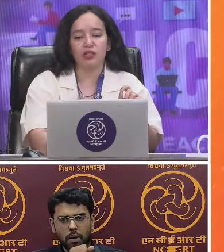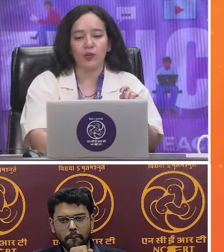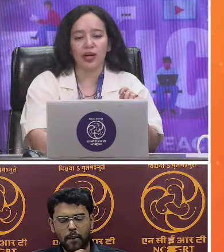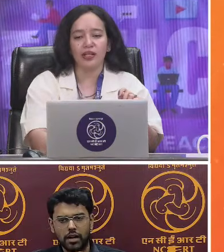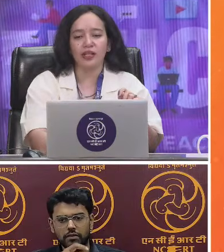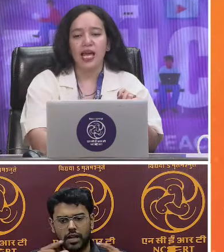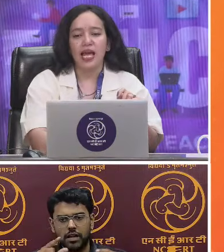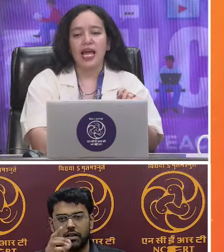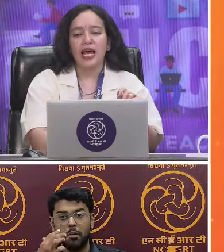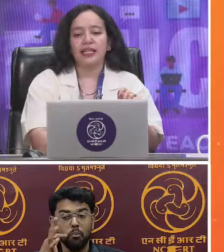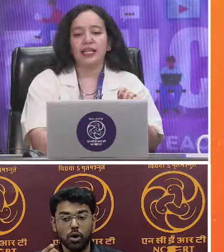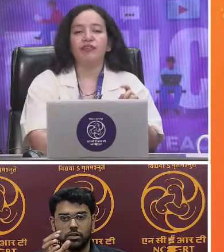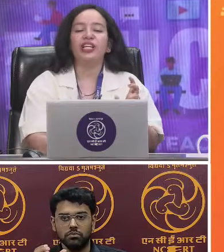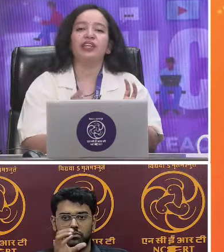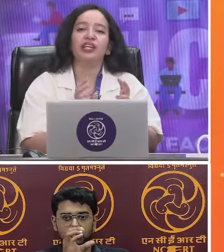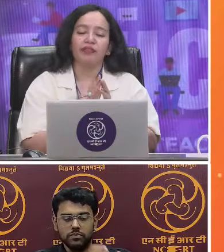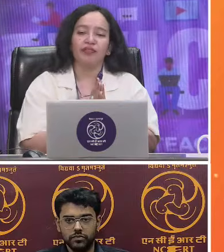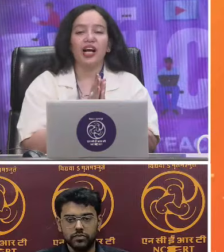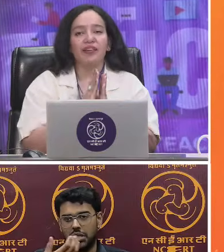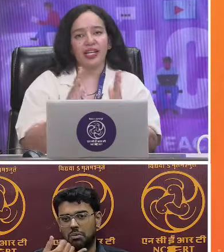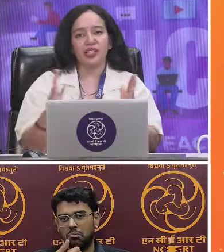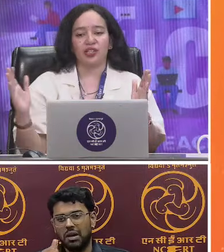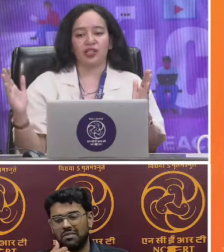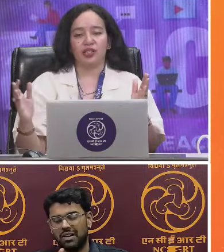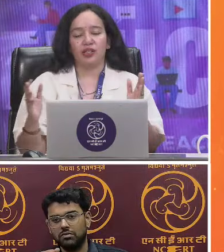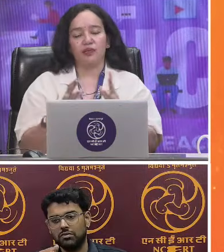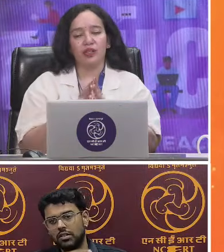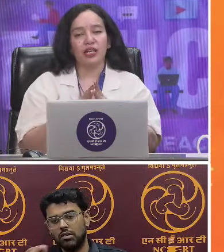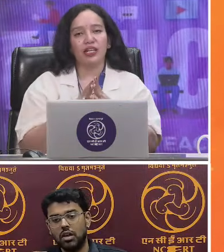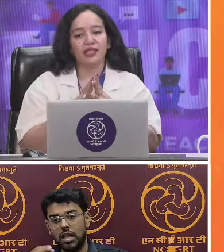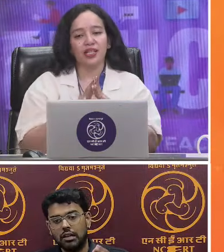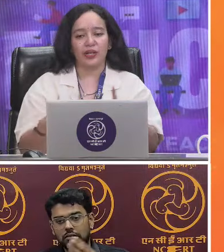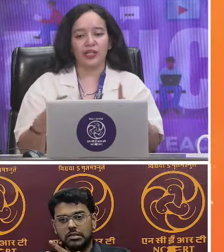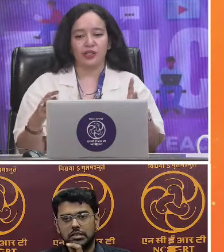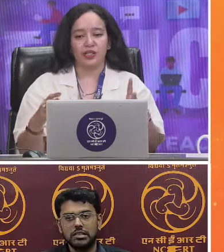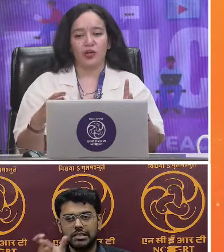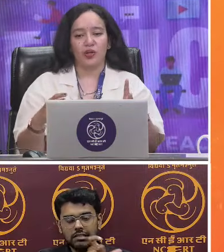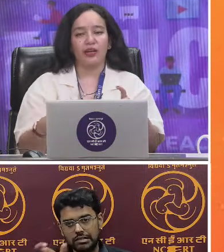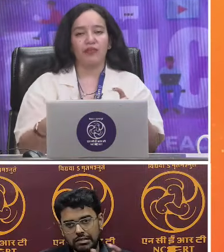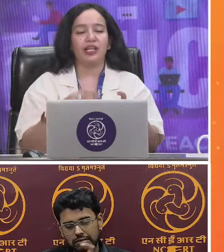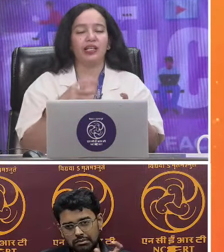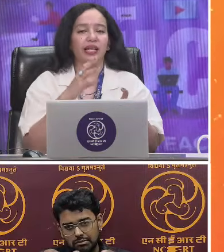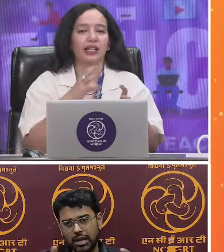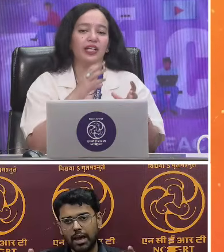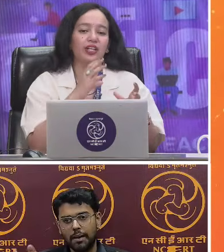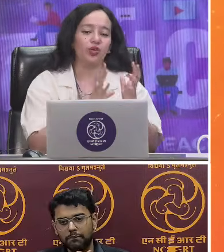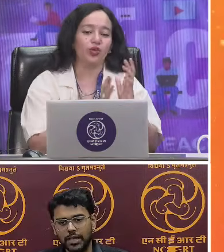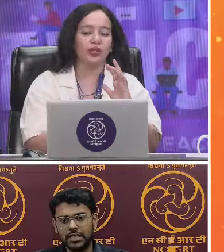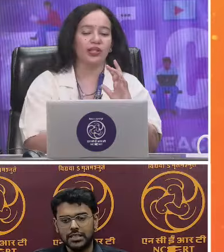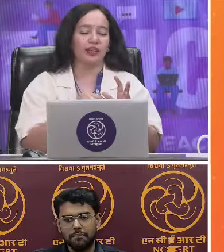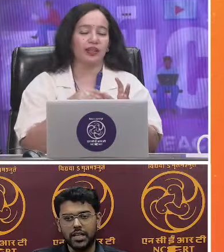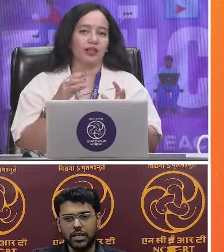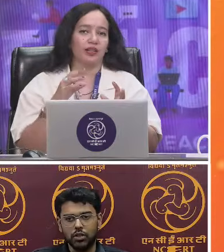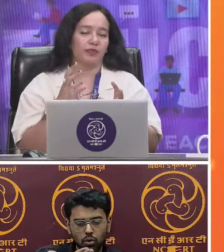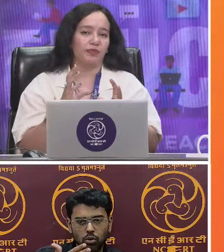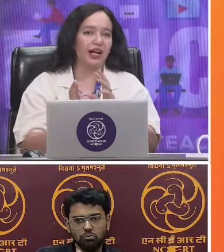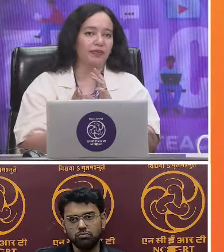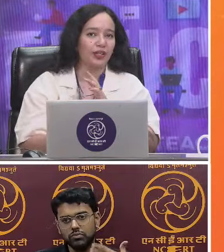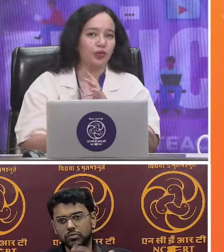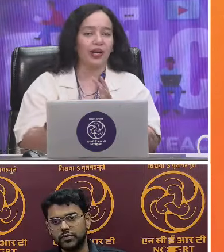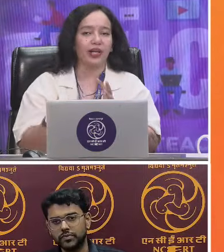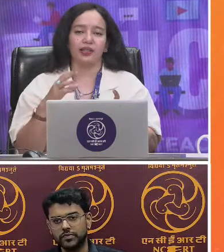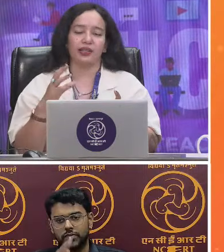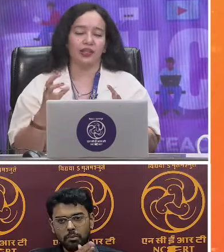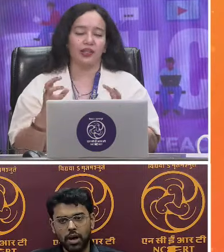is required, and then we arrange it in a sequence. Okay, we in like intro, then the